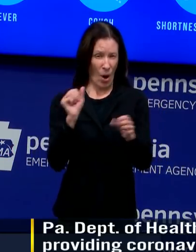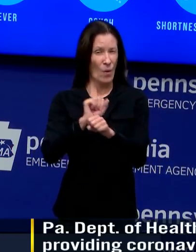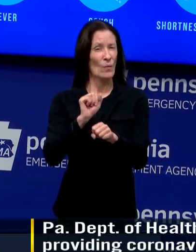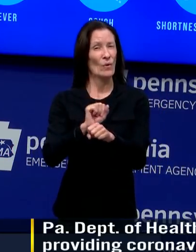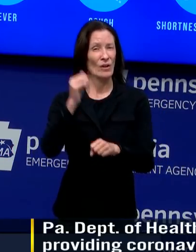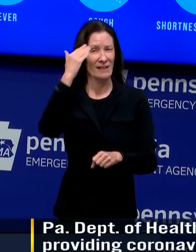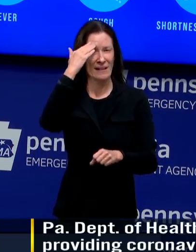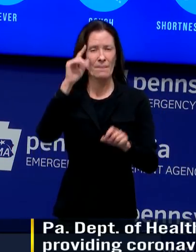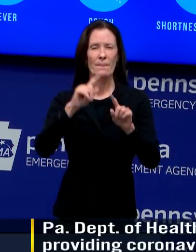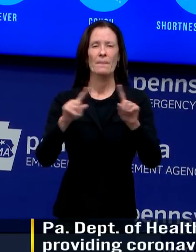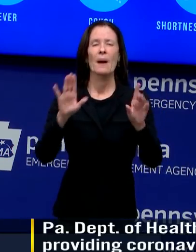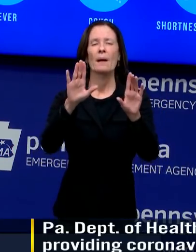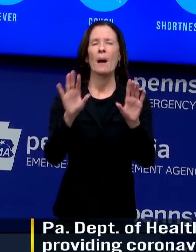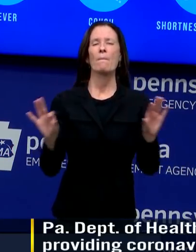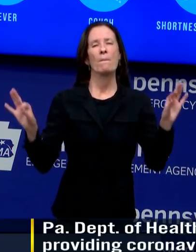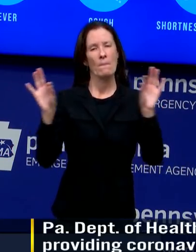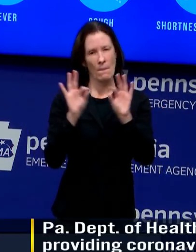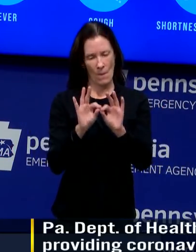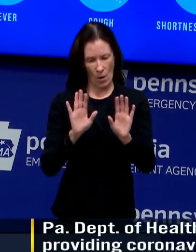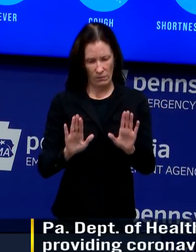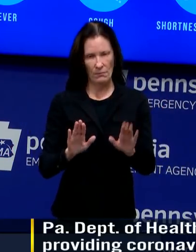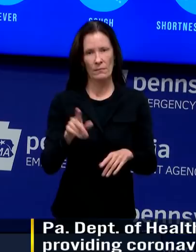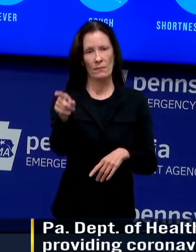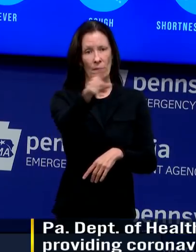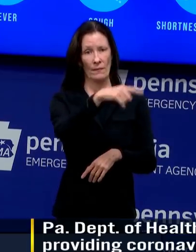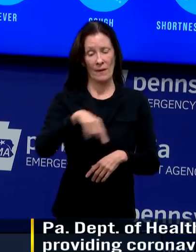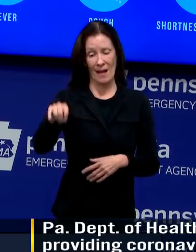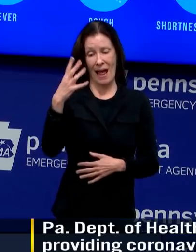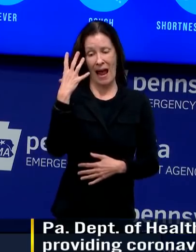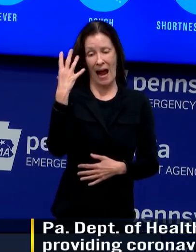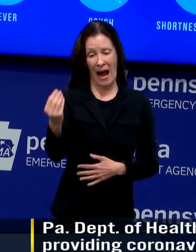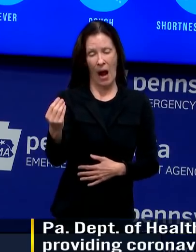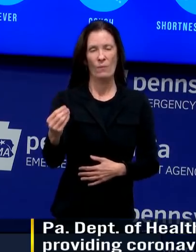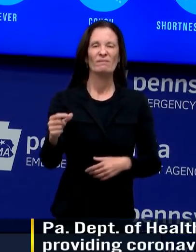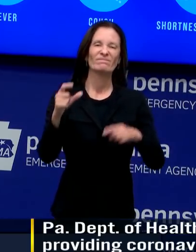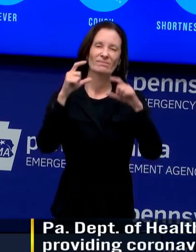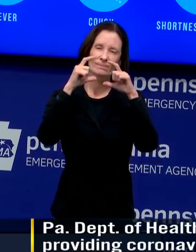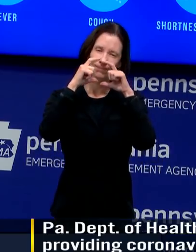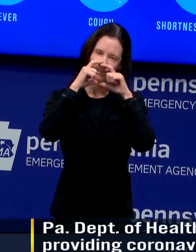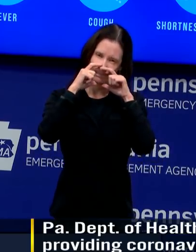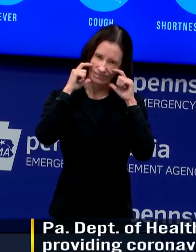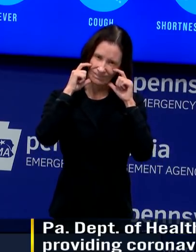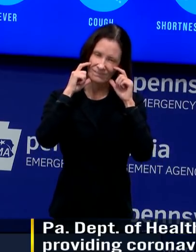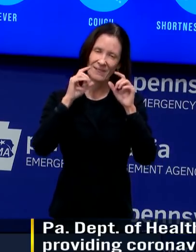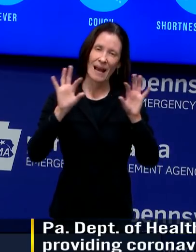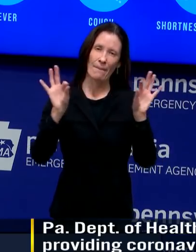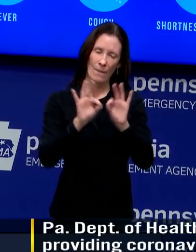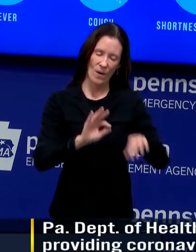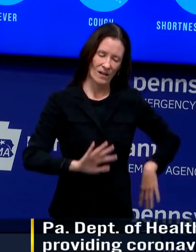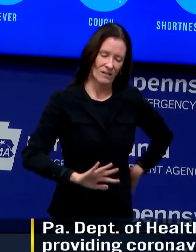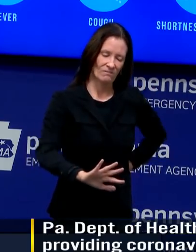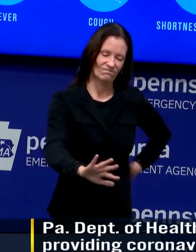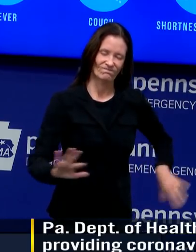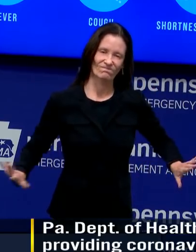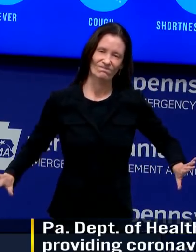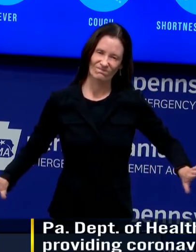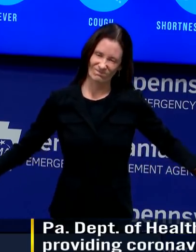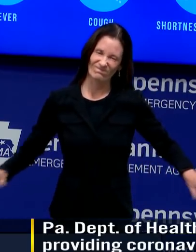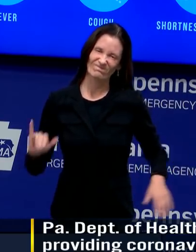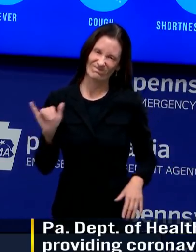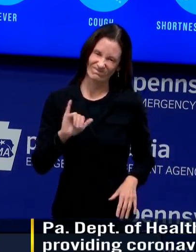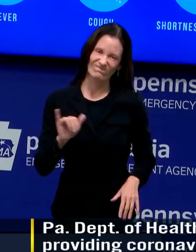a mask when in public and to maintain social distancing. And as I always say, stay